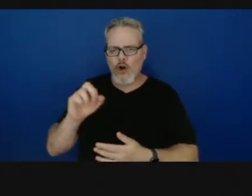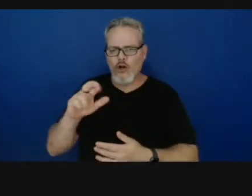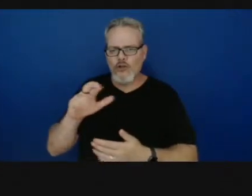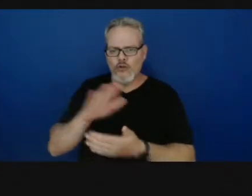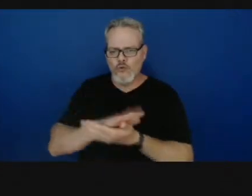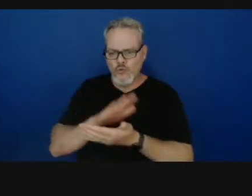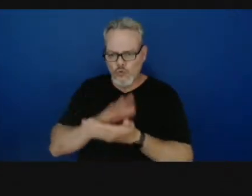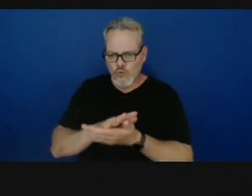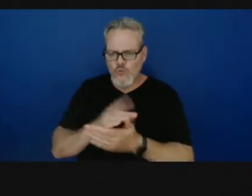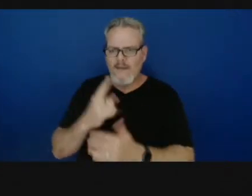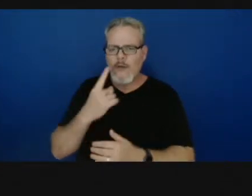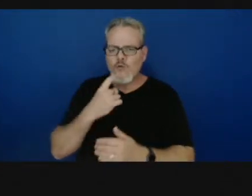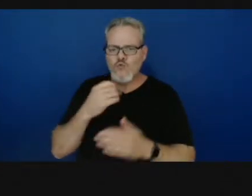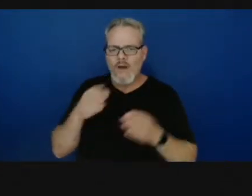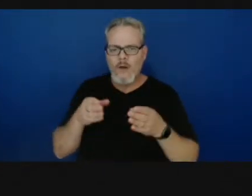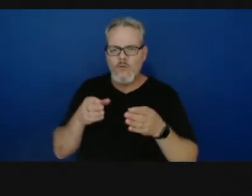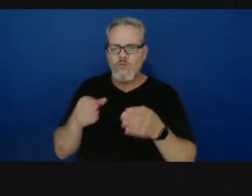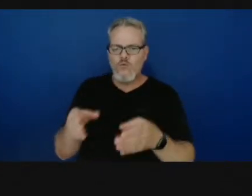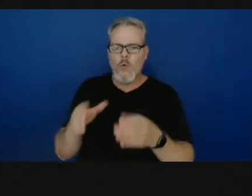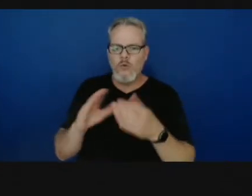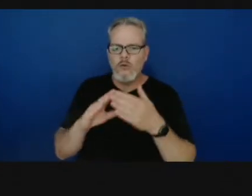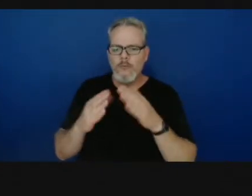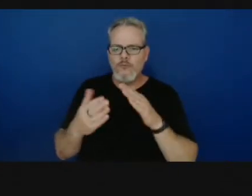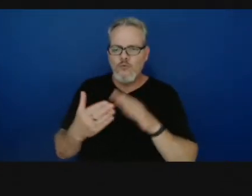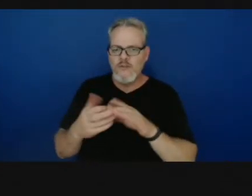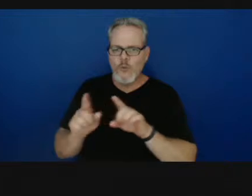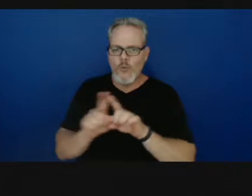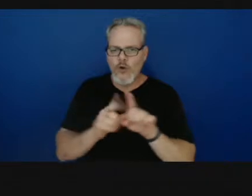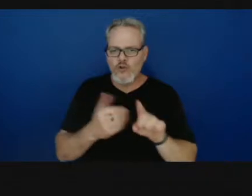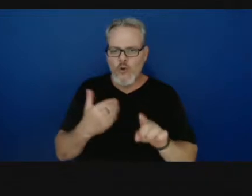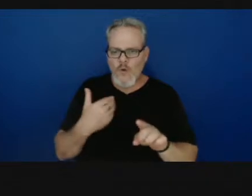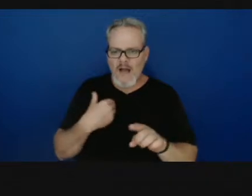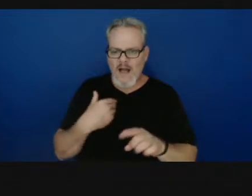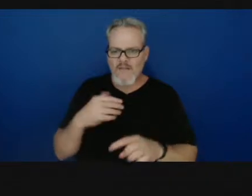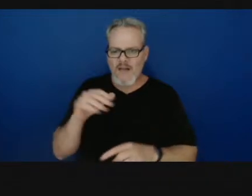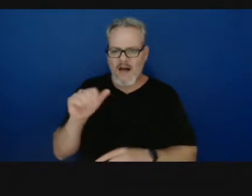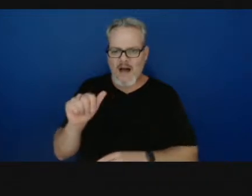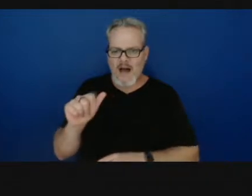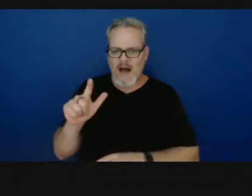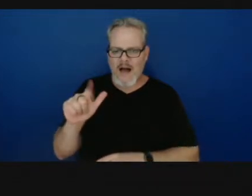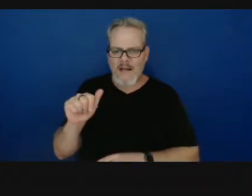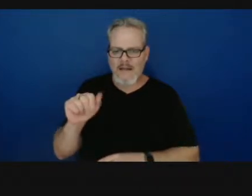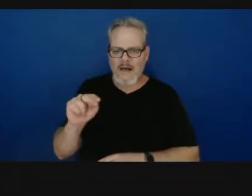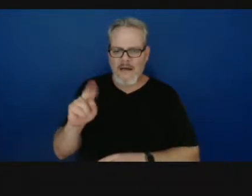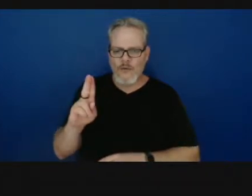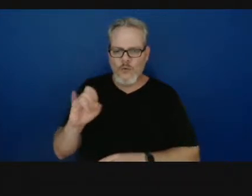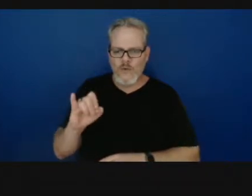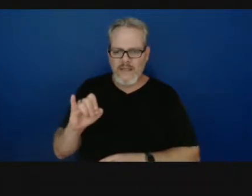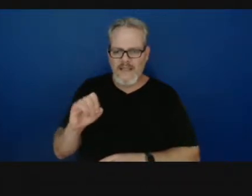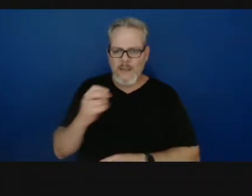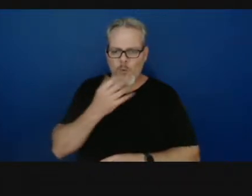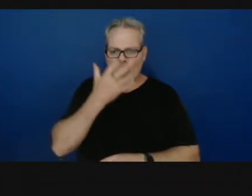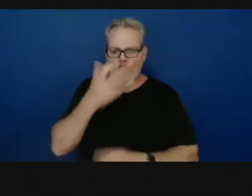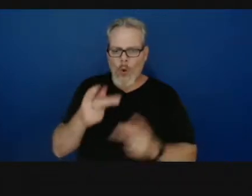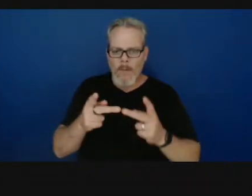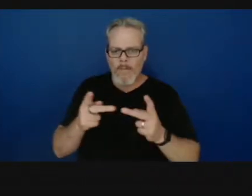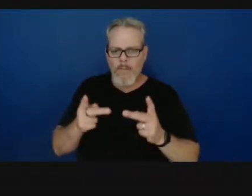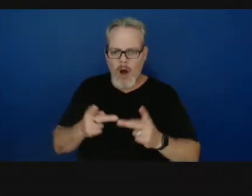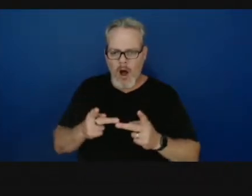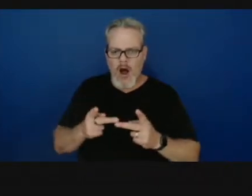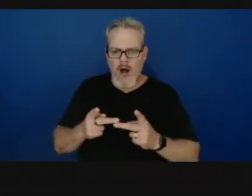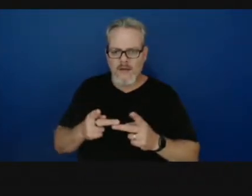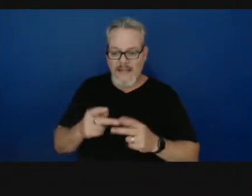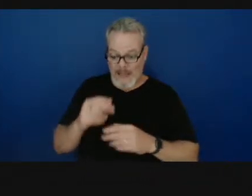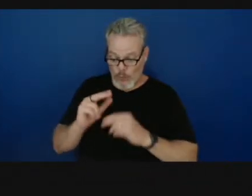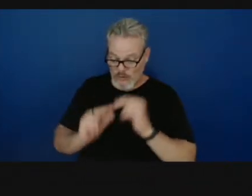Road community. And we also have the A'alenui Warm Pond, which was built because a previous beach park was destroyed